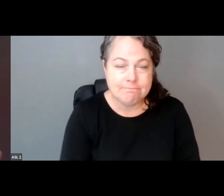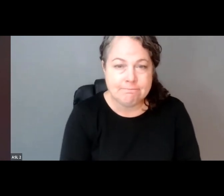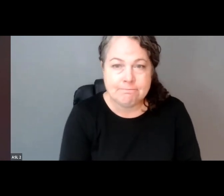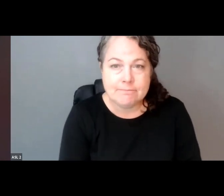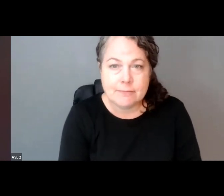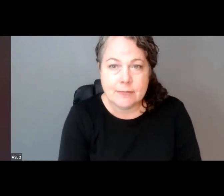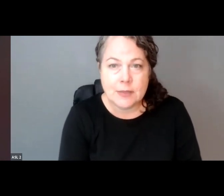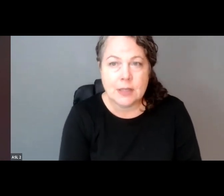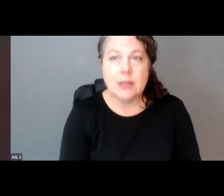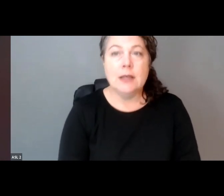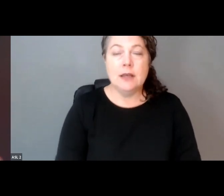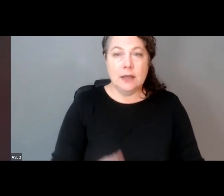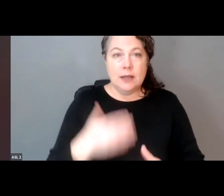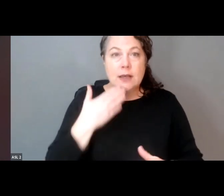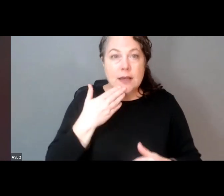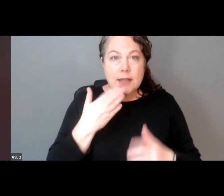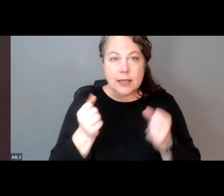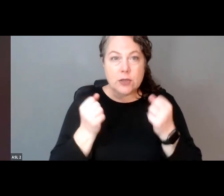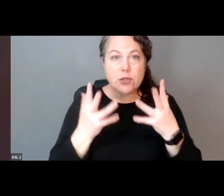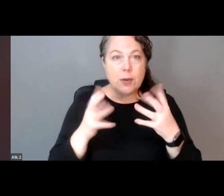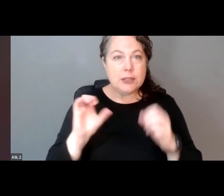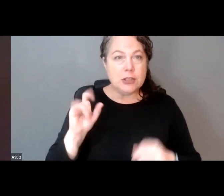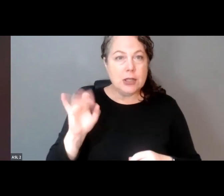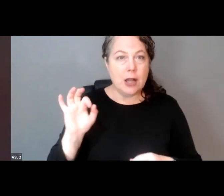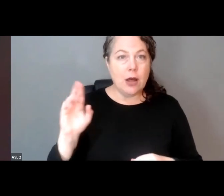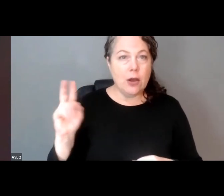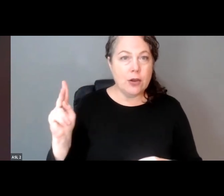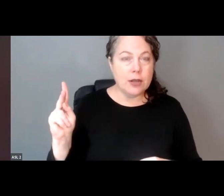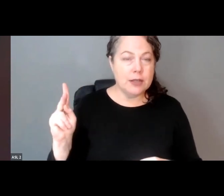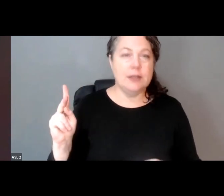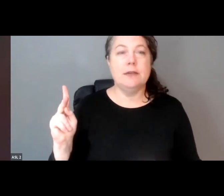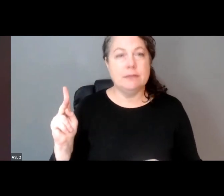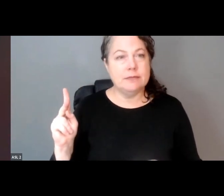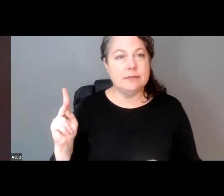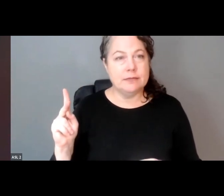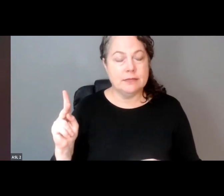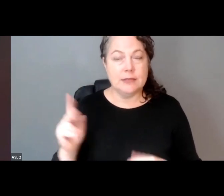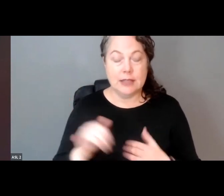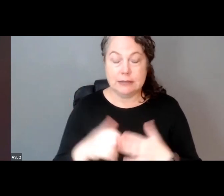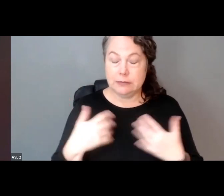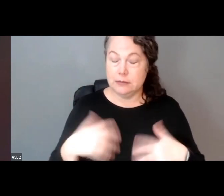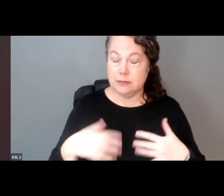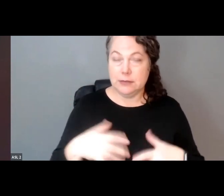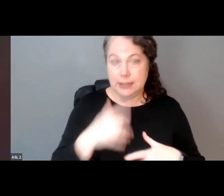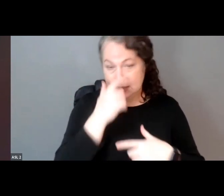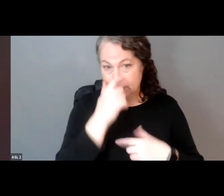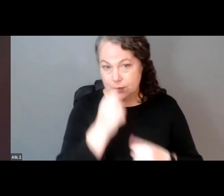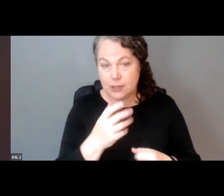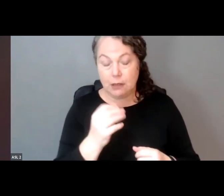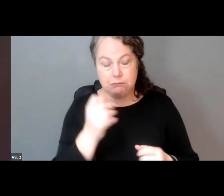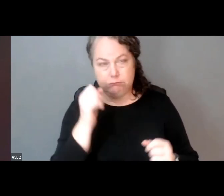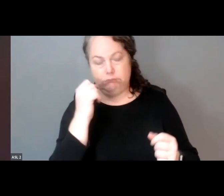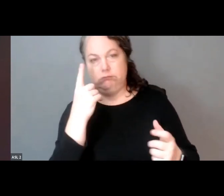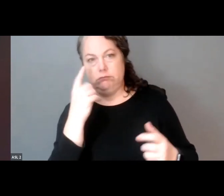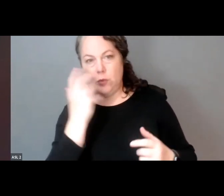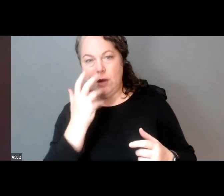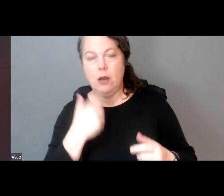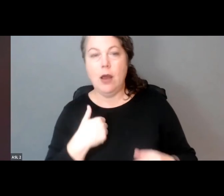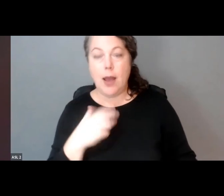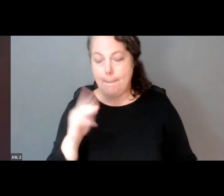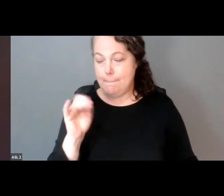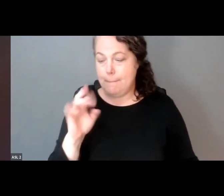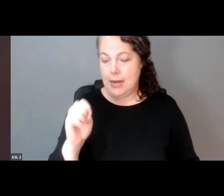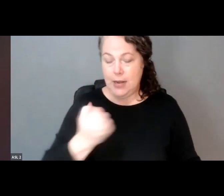Thank you so much, Clark. That was sobering and very interesting. Being on Medicare myself,